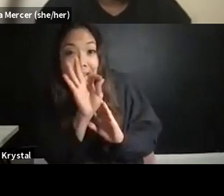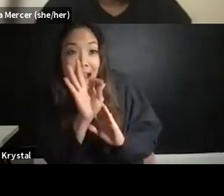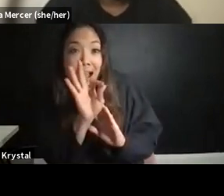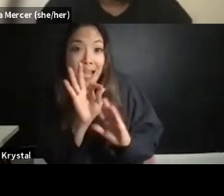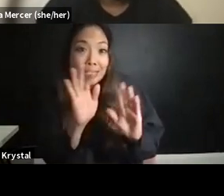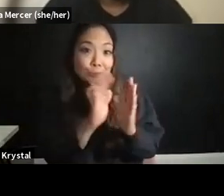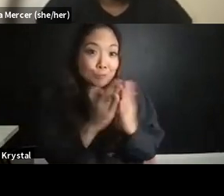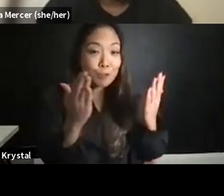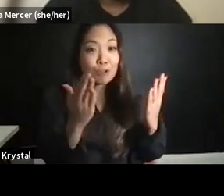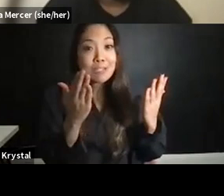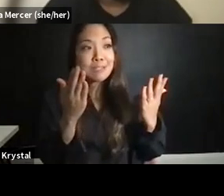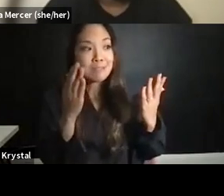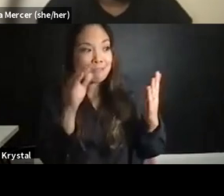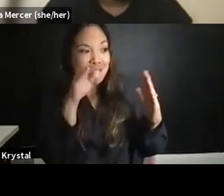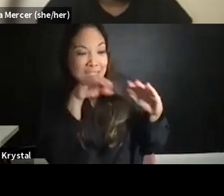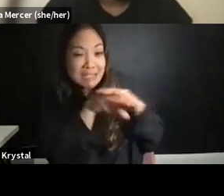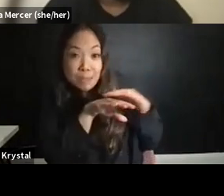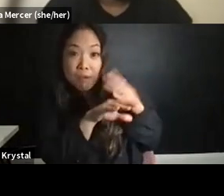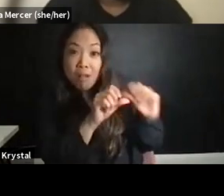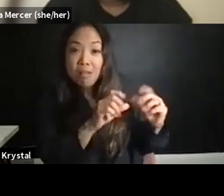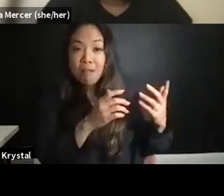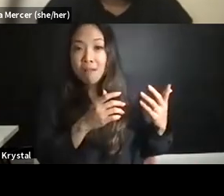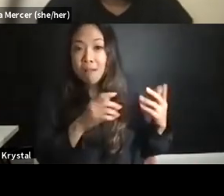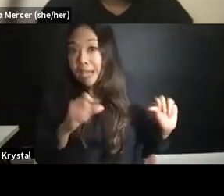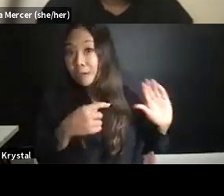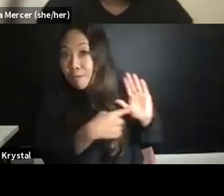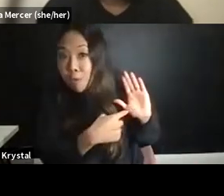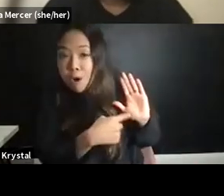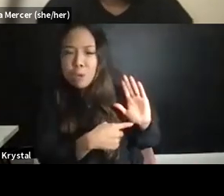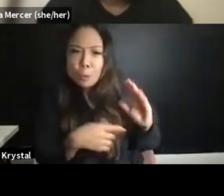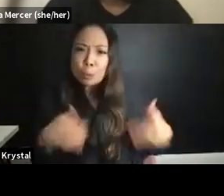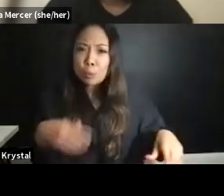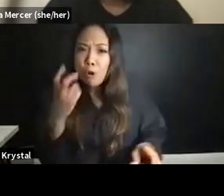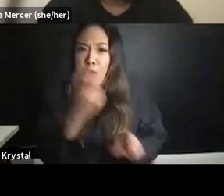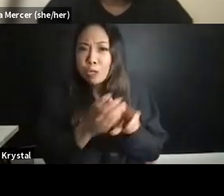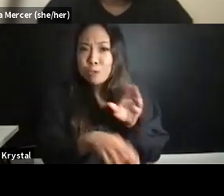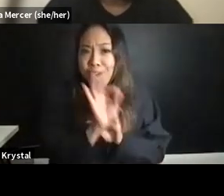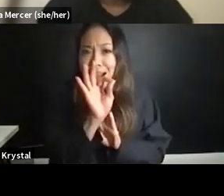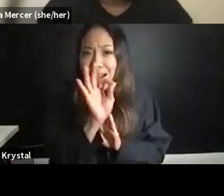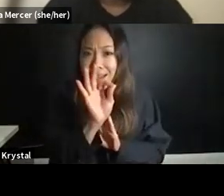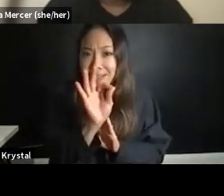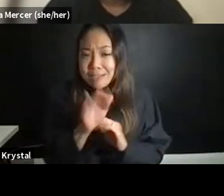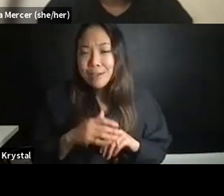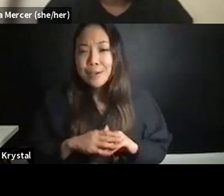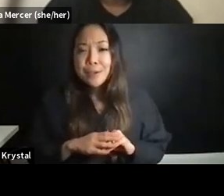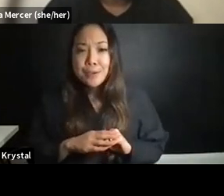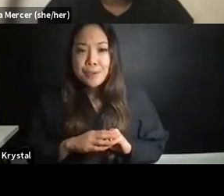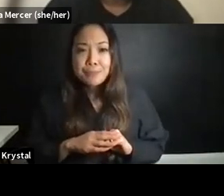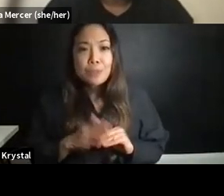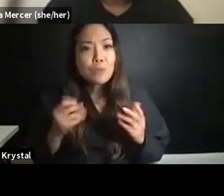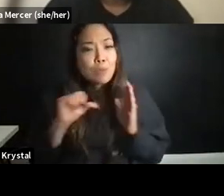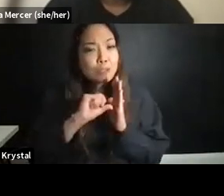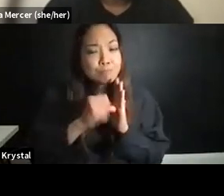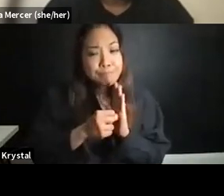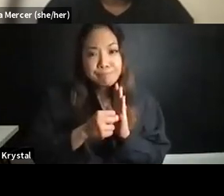is accessible and that is affordable and so i i just i want to re-emphasize